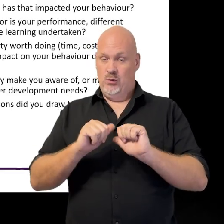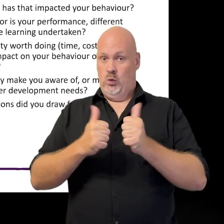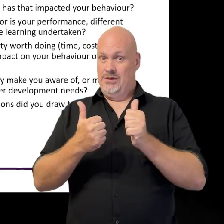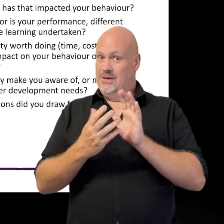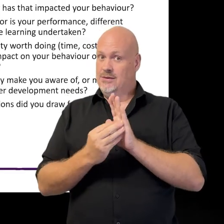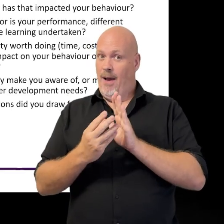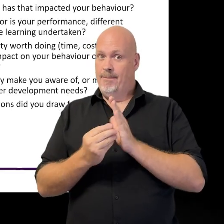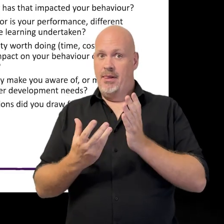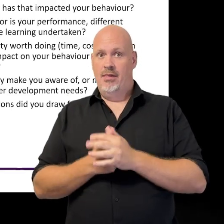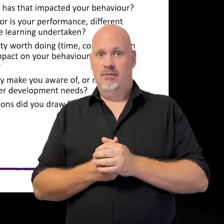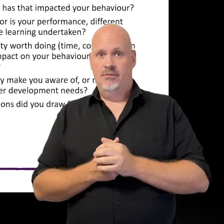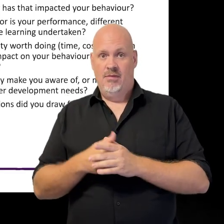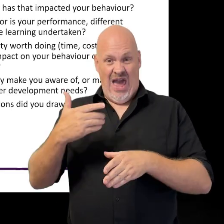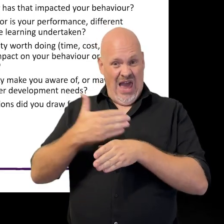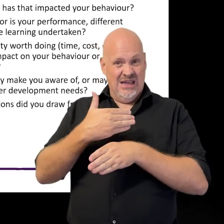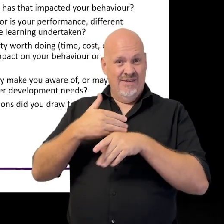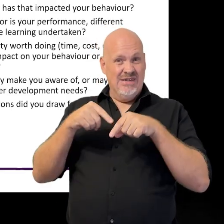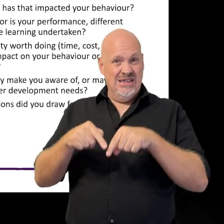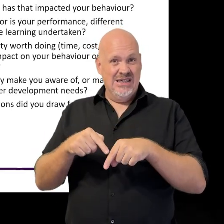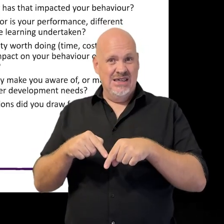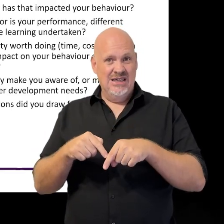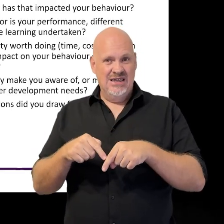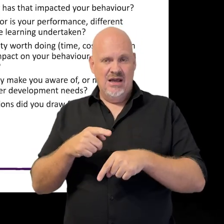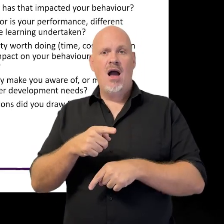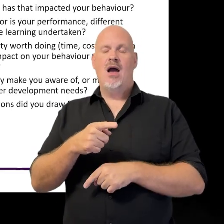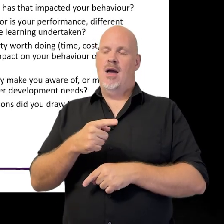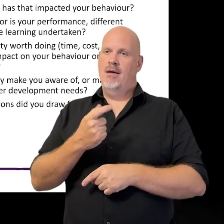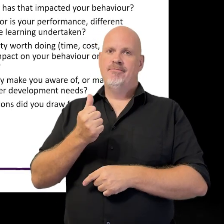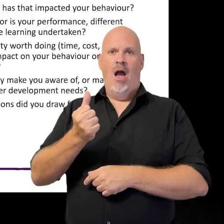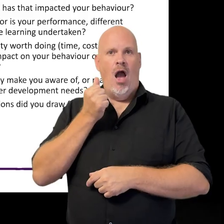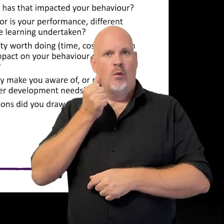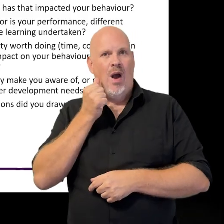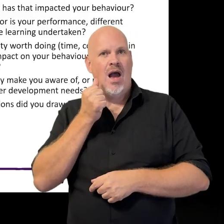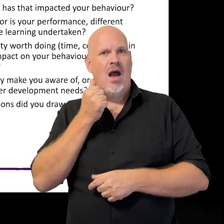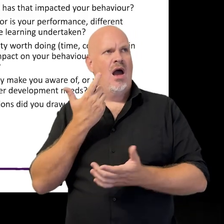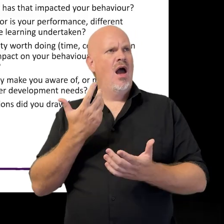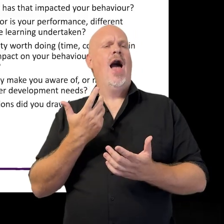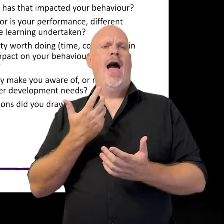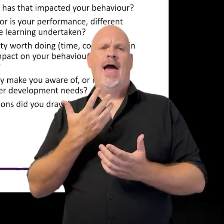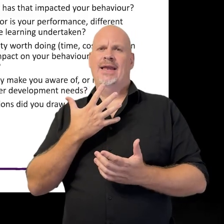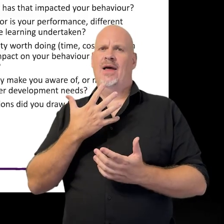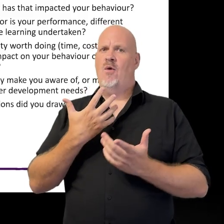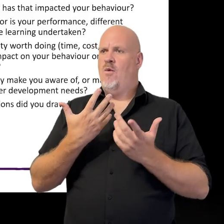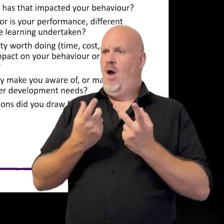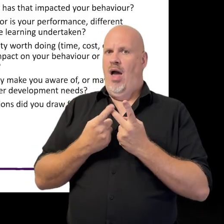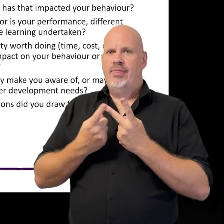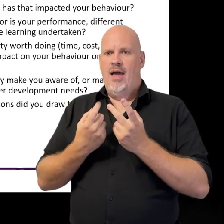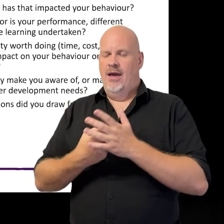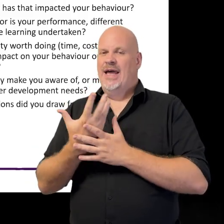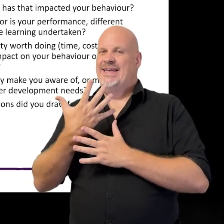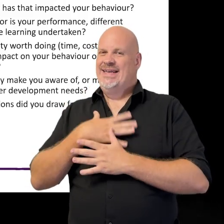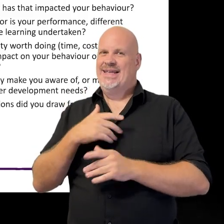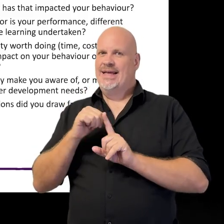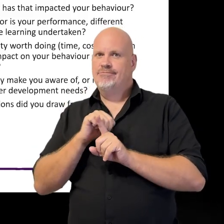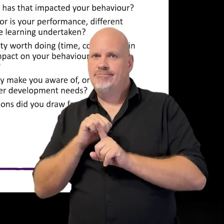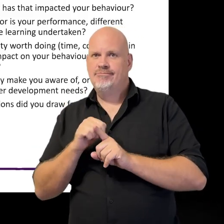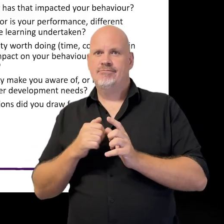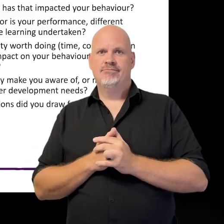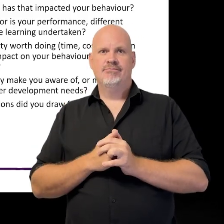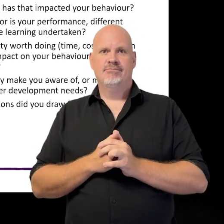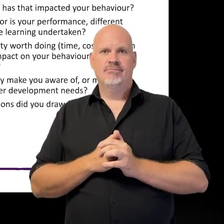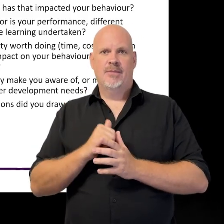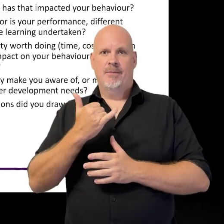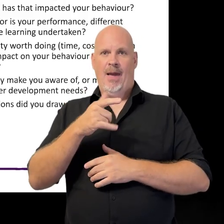way, but that's still impact. And it's still something you can talk about and tell us about. It may well form a very